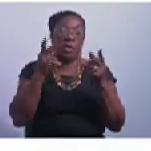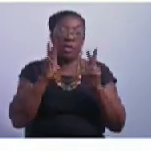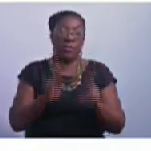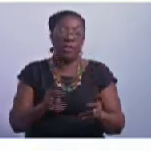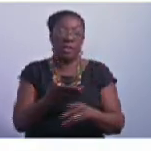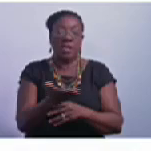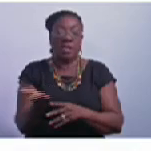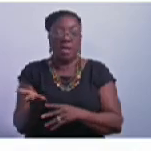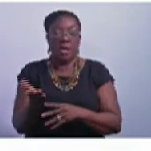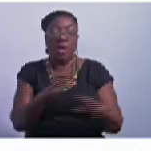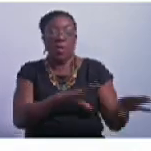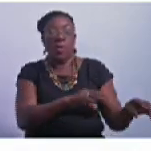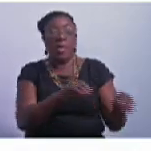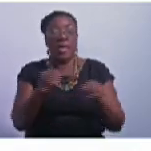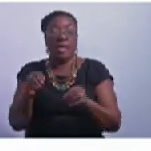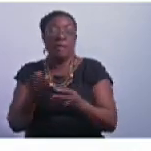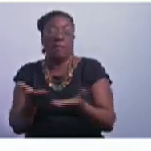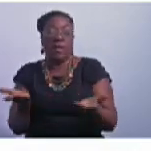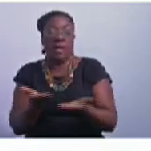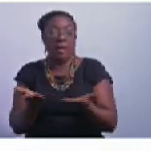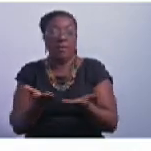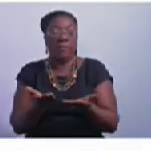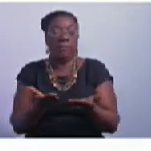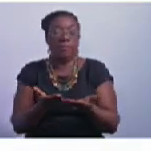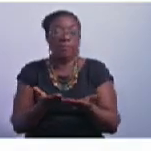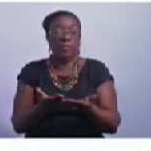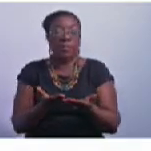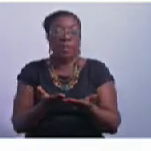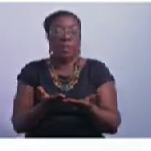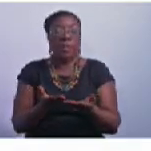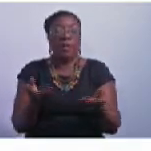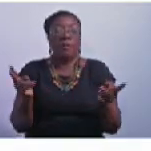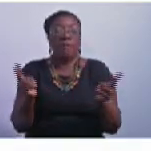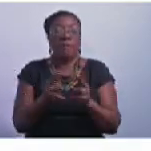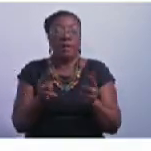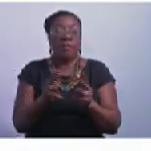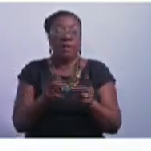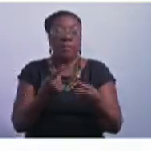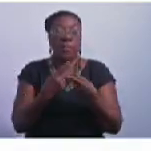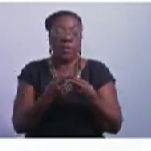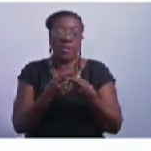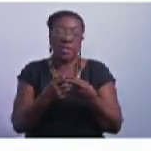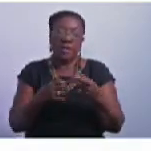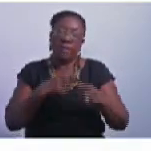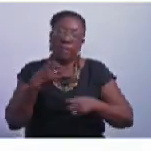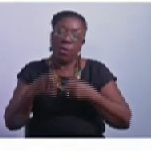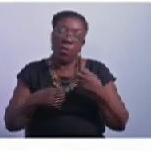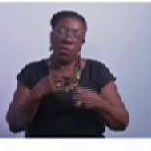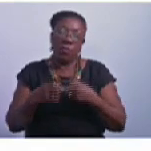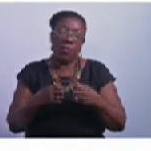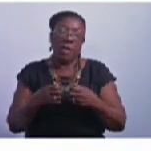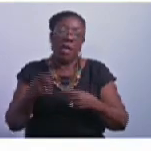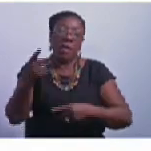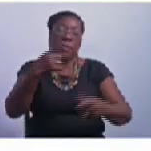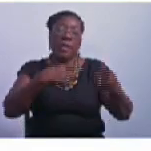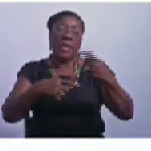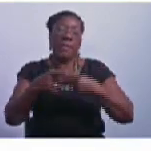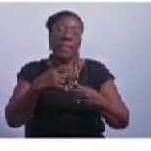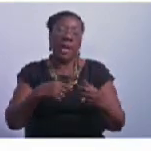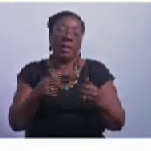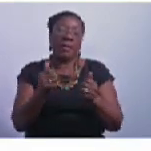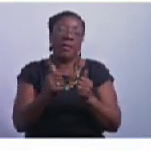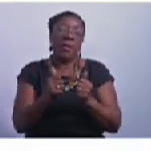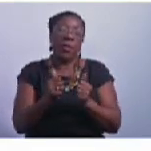We left here in a very positive mood, knowing that when we return, we would